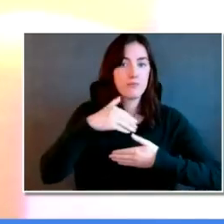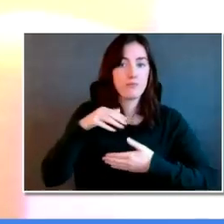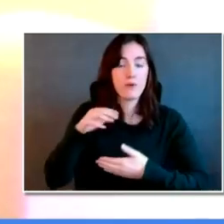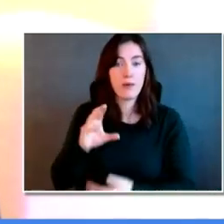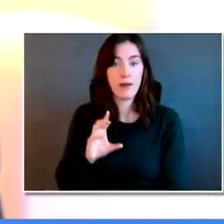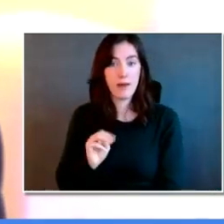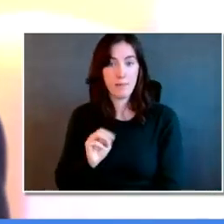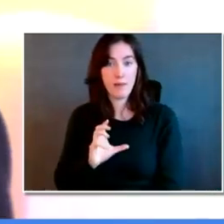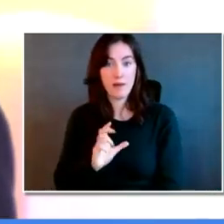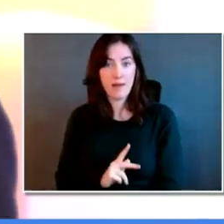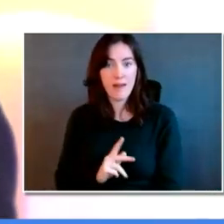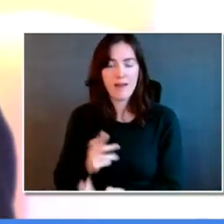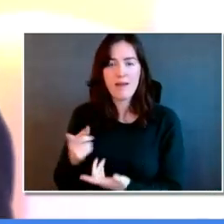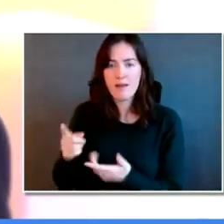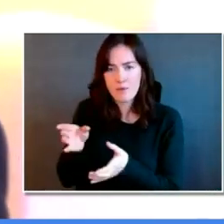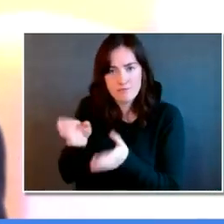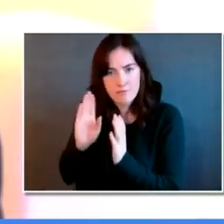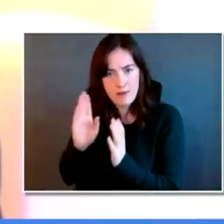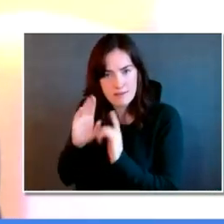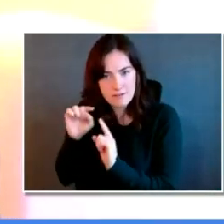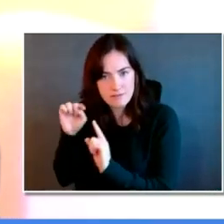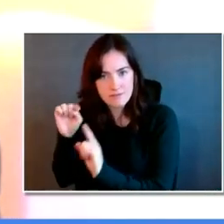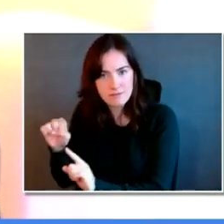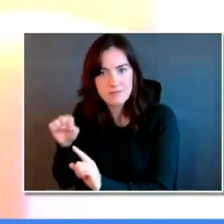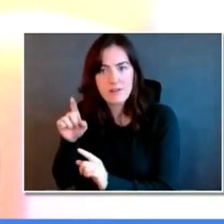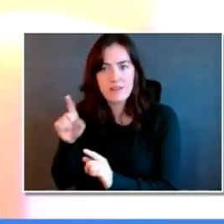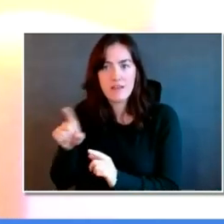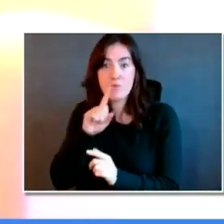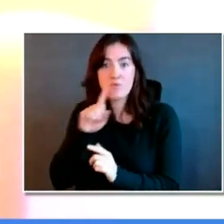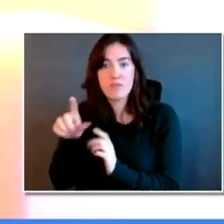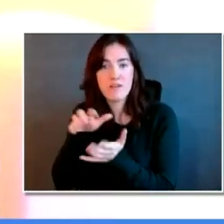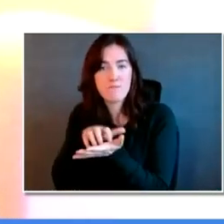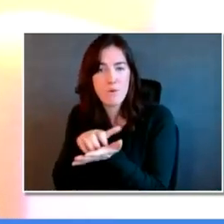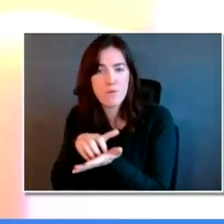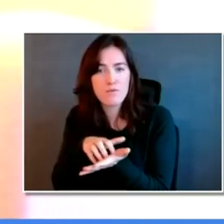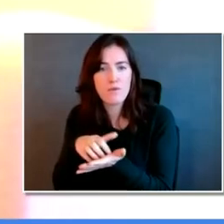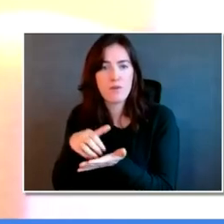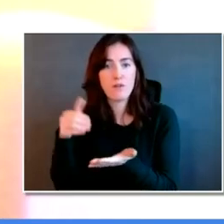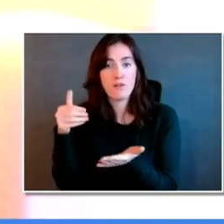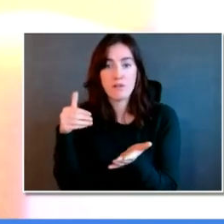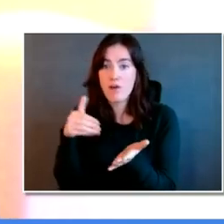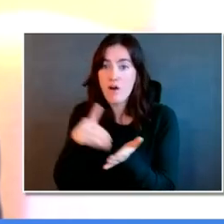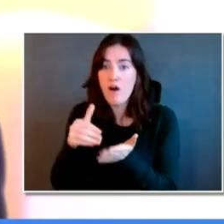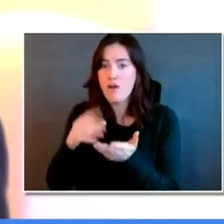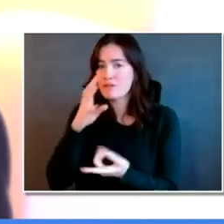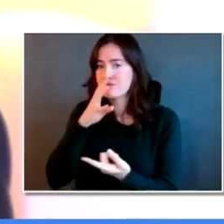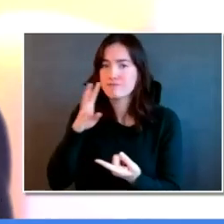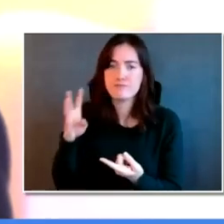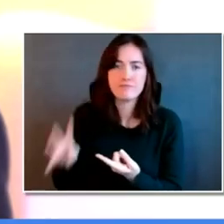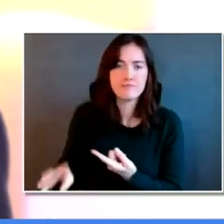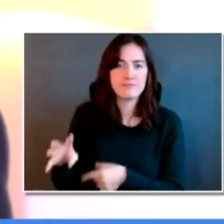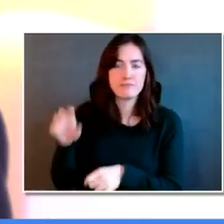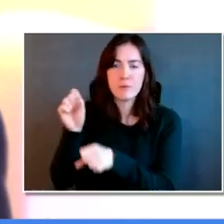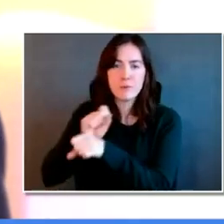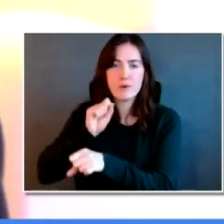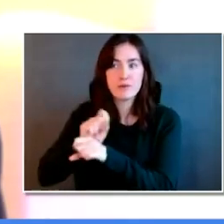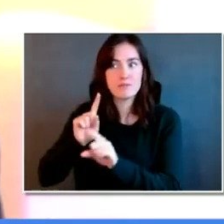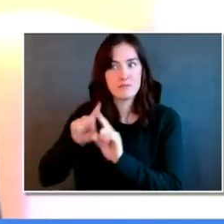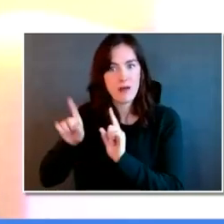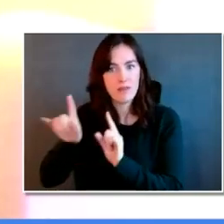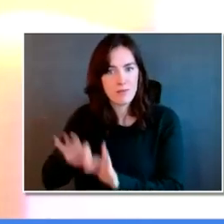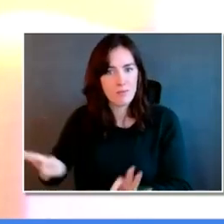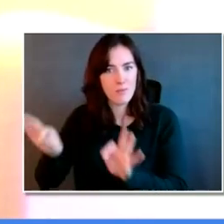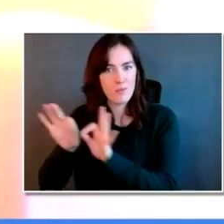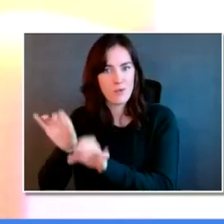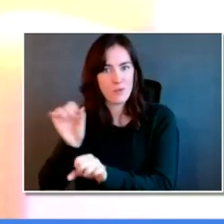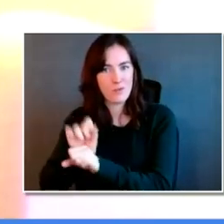most vulnerable and too often reviled workers despite the essential nature of their work. The US